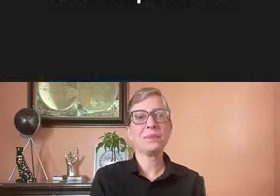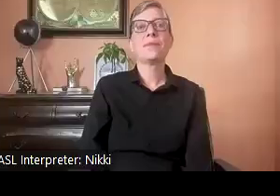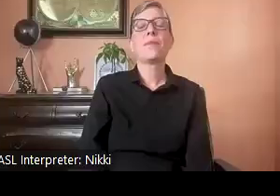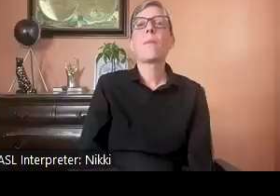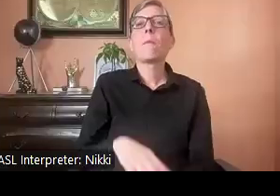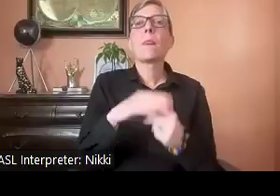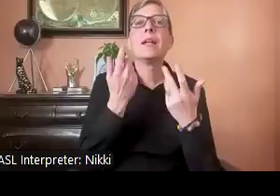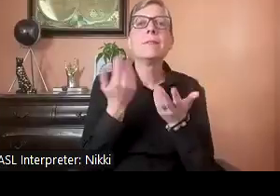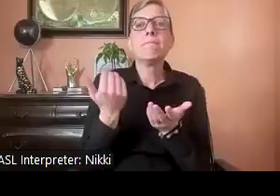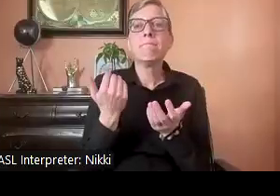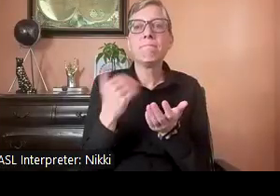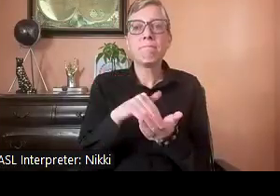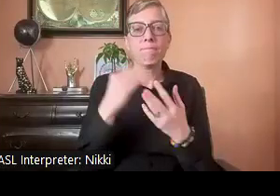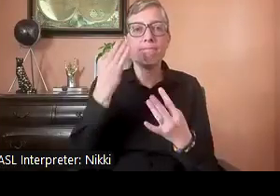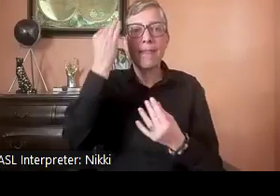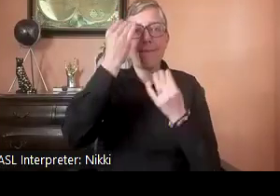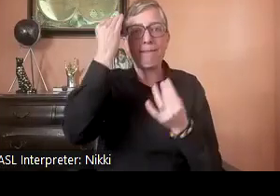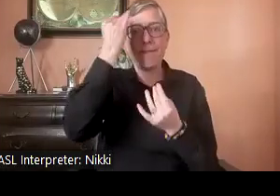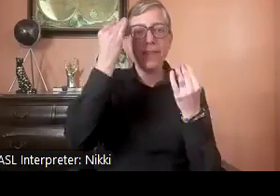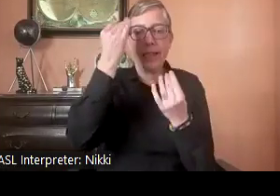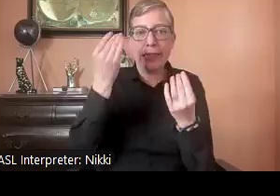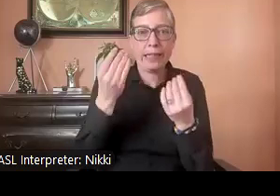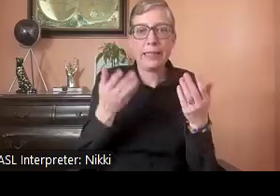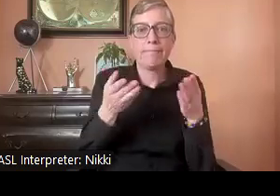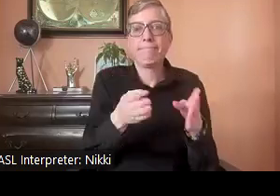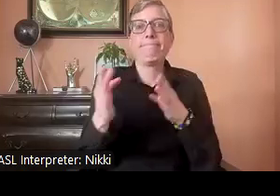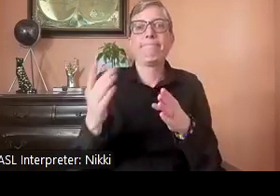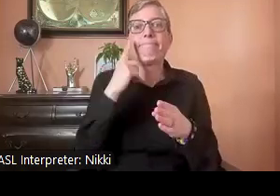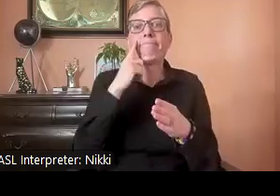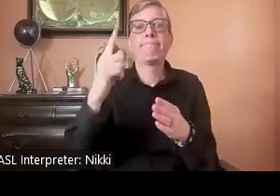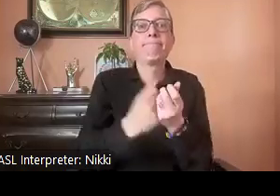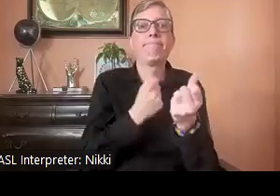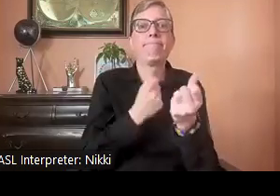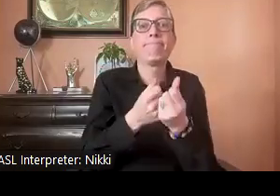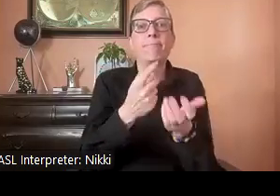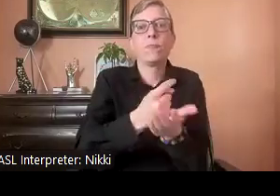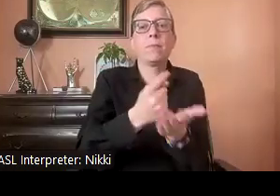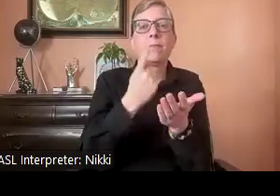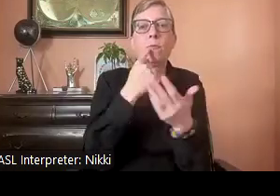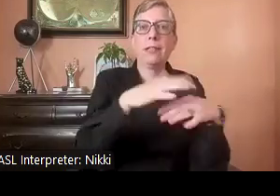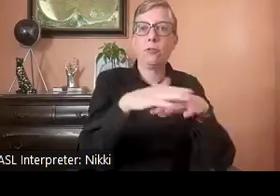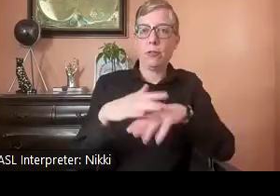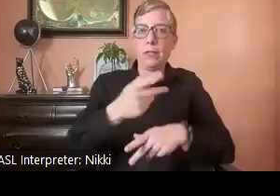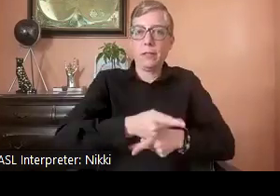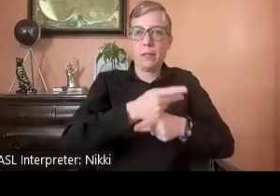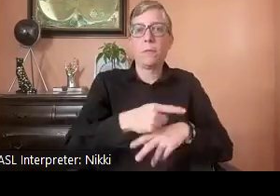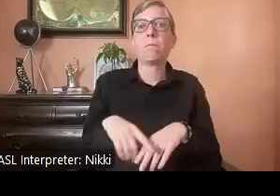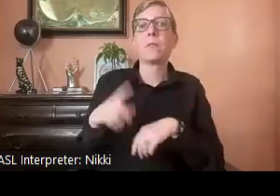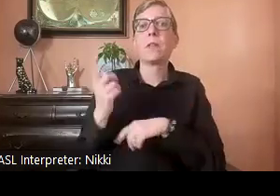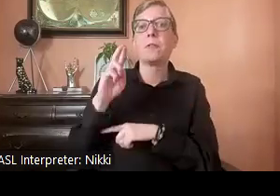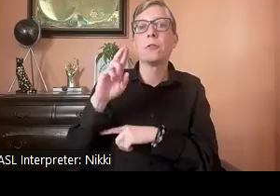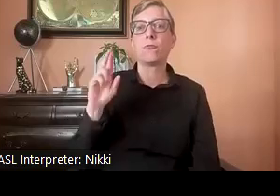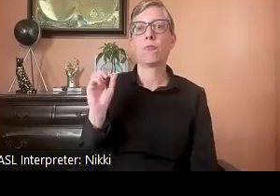care. And this is an article that Patty Robinson or Kirk Strassel wrote in, I